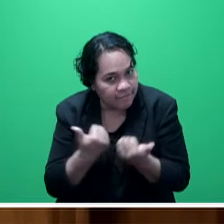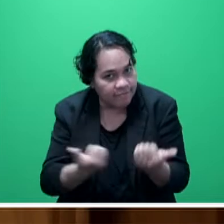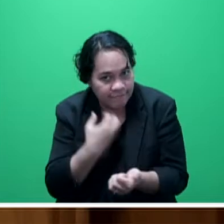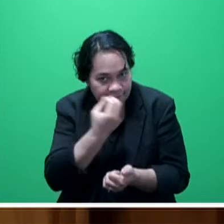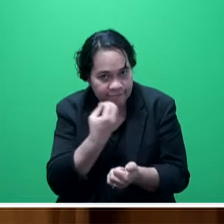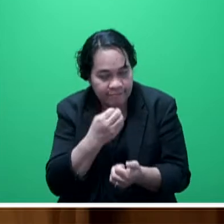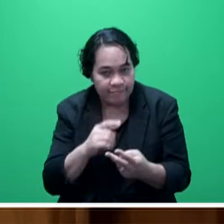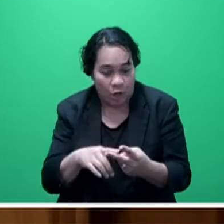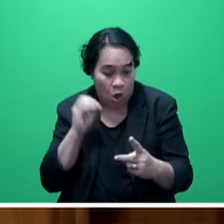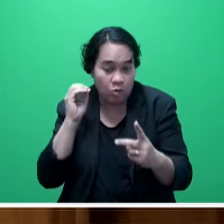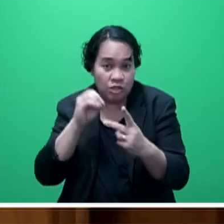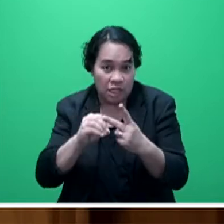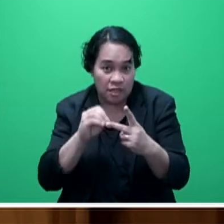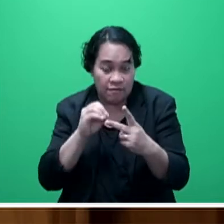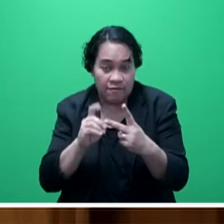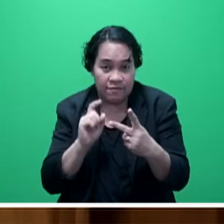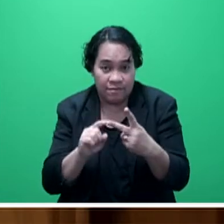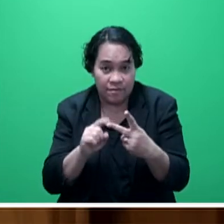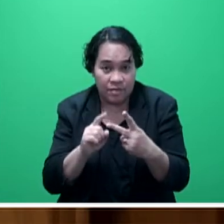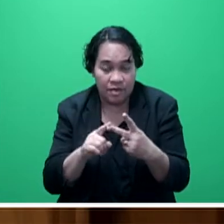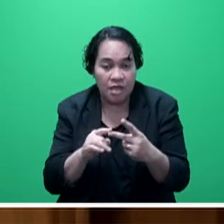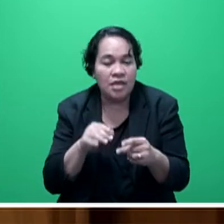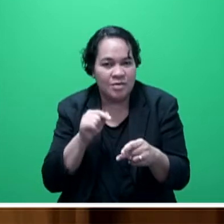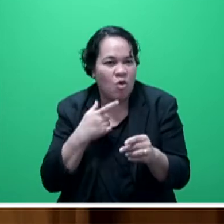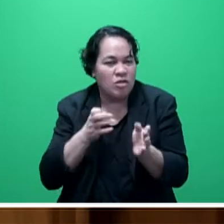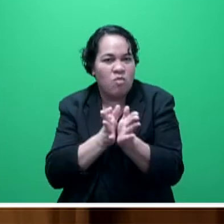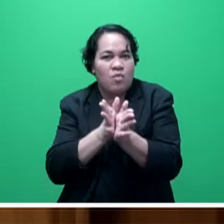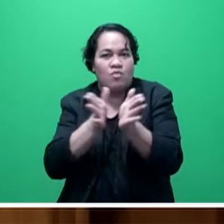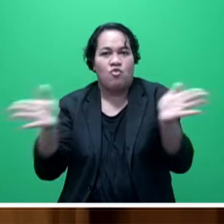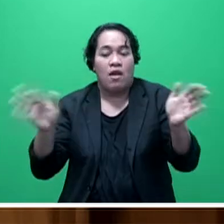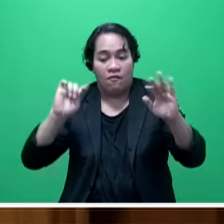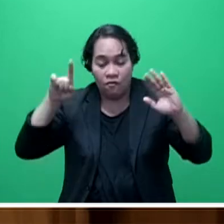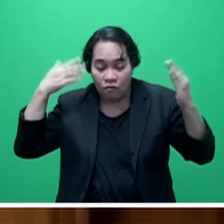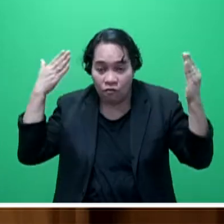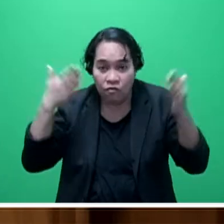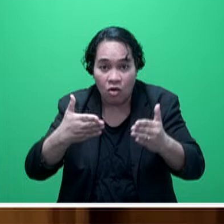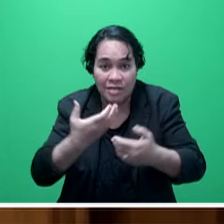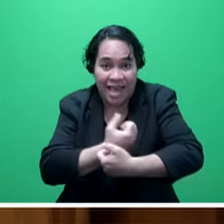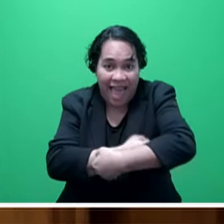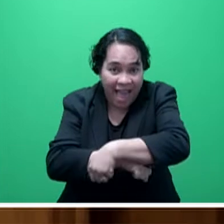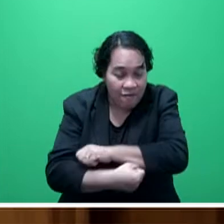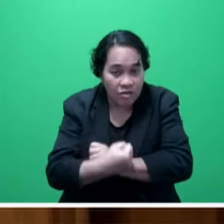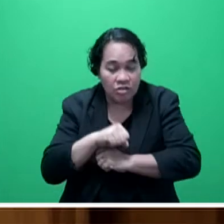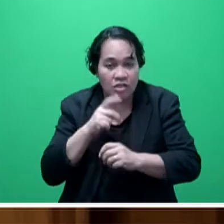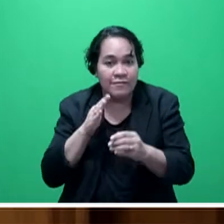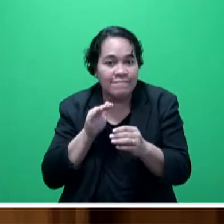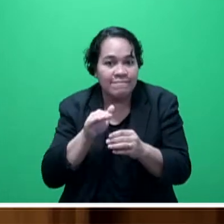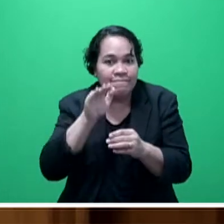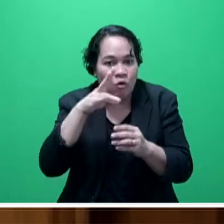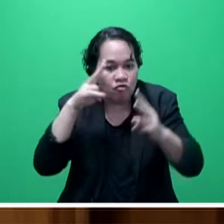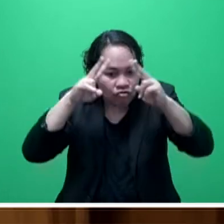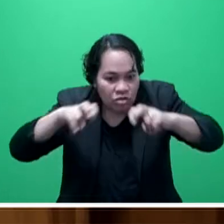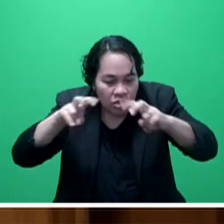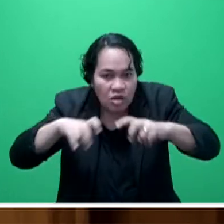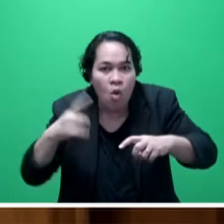This objective underpins the broader context of focusing our efforts in advanced research on